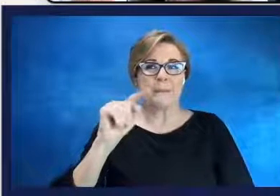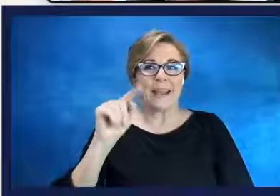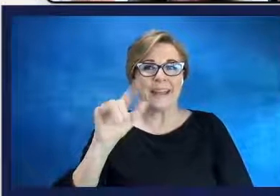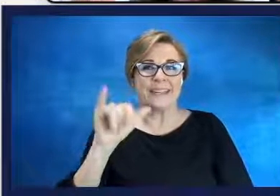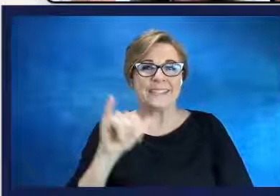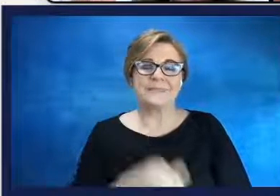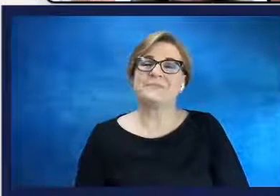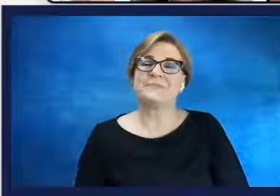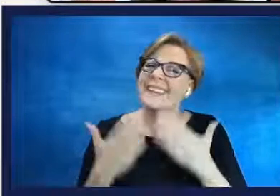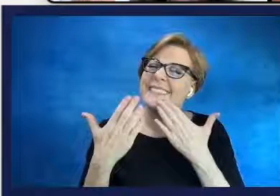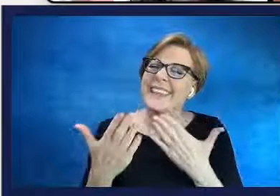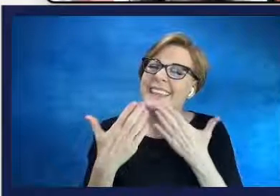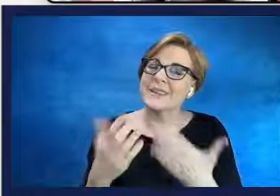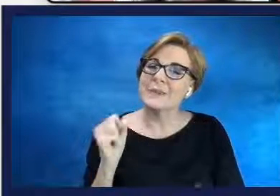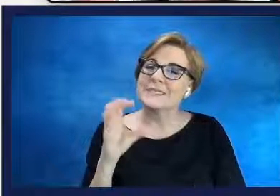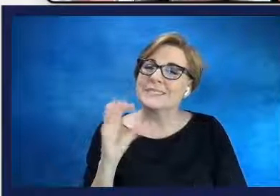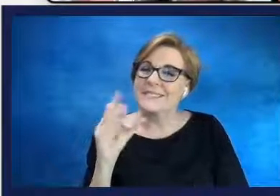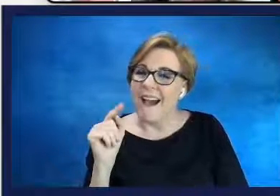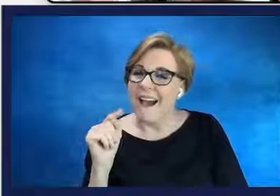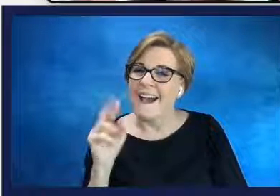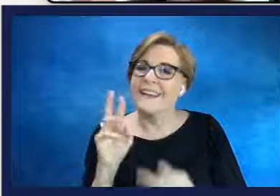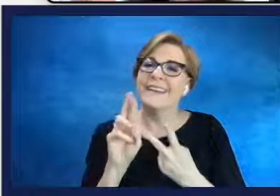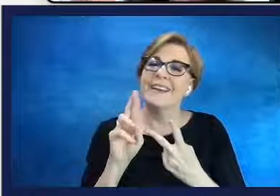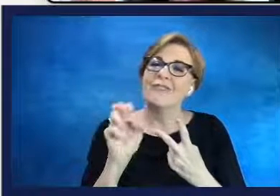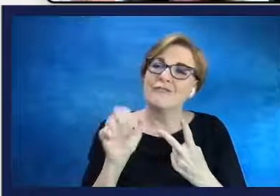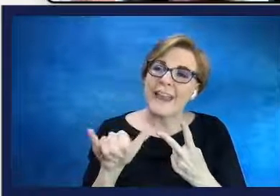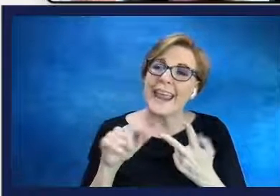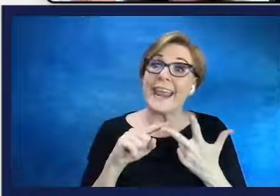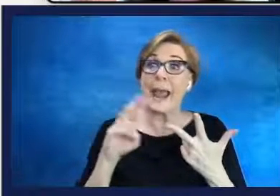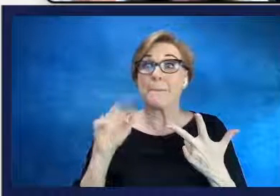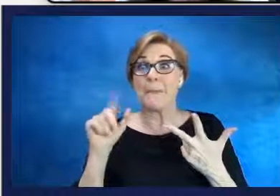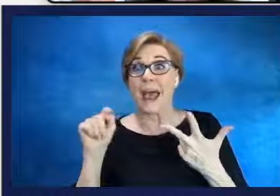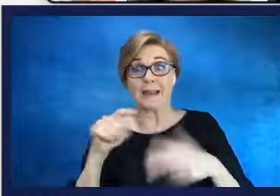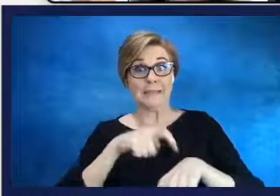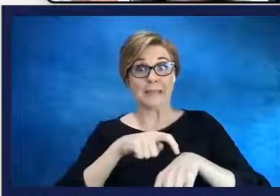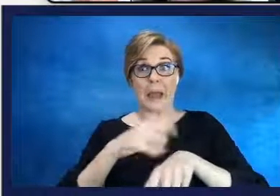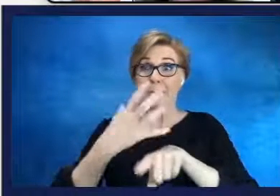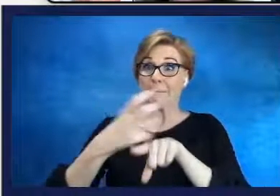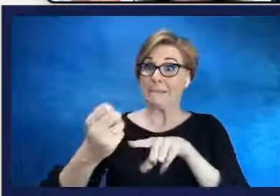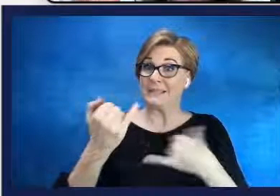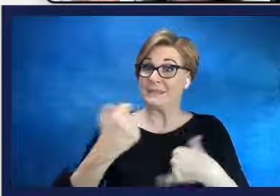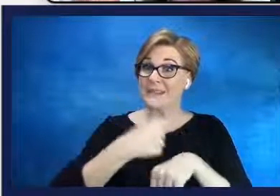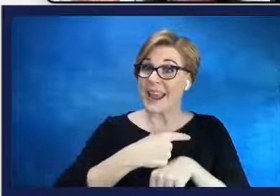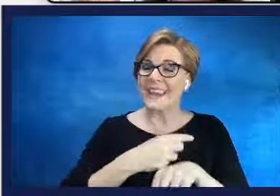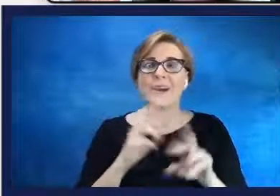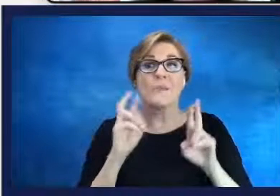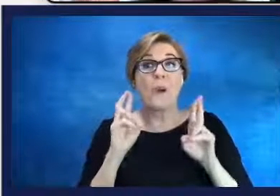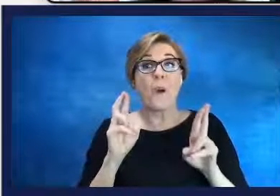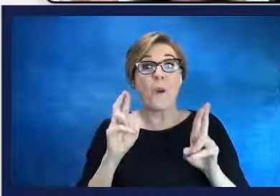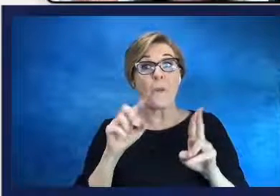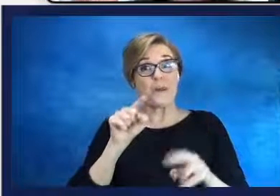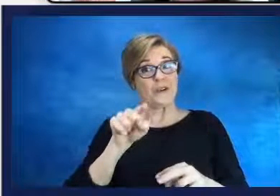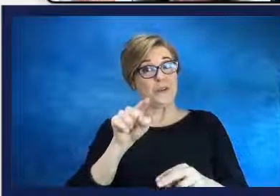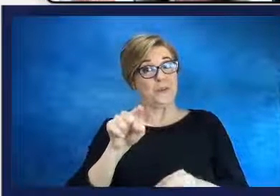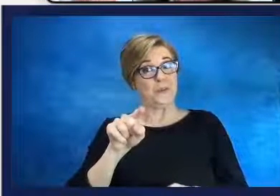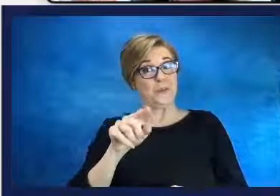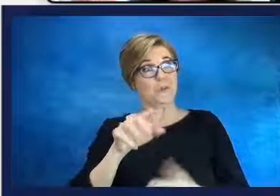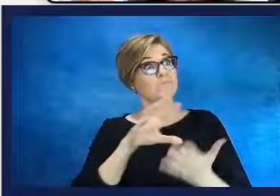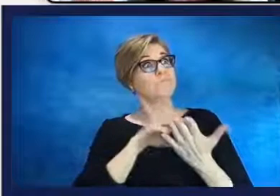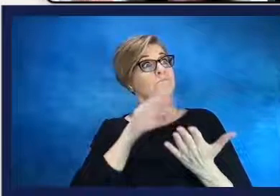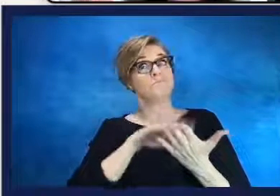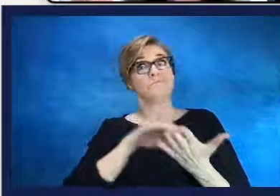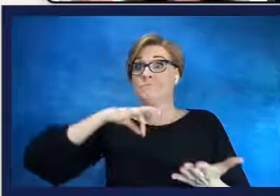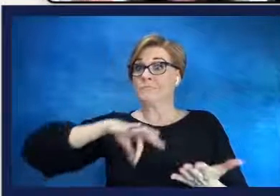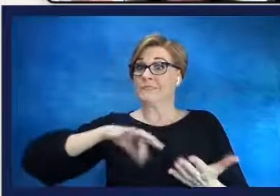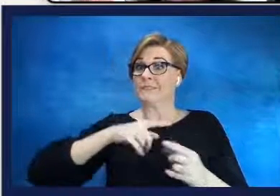Thank you so much, Scott, Ray, and Matt. And that is all the time that we have today. We hope that you found our time together very beneficial. Remember,